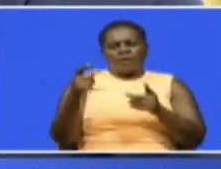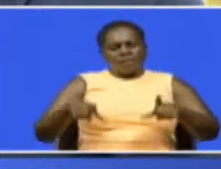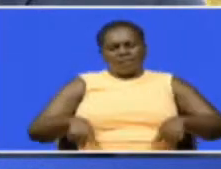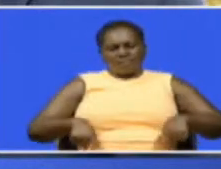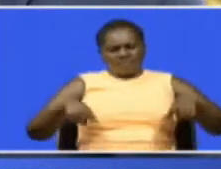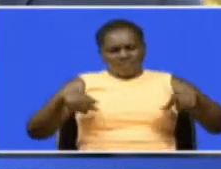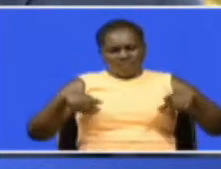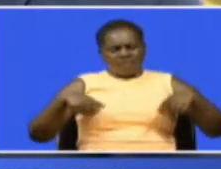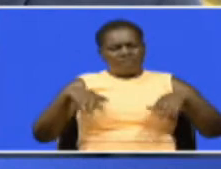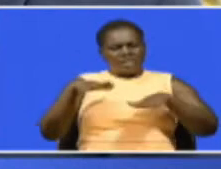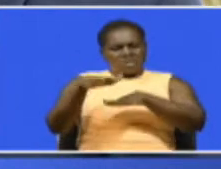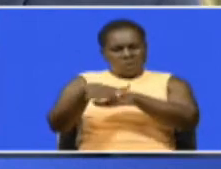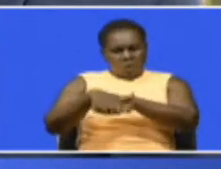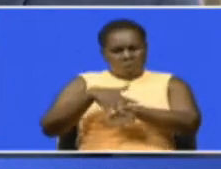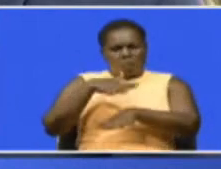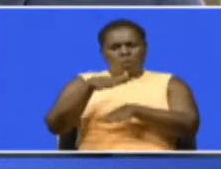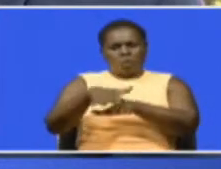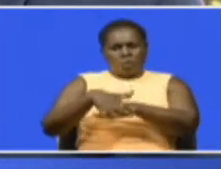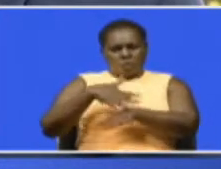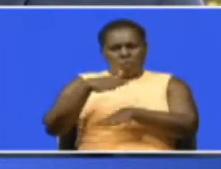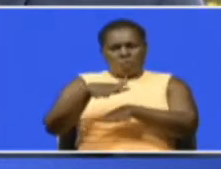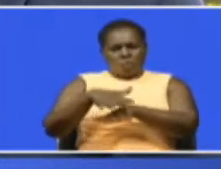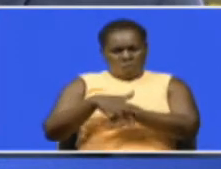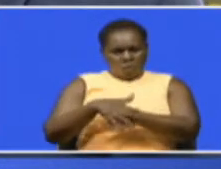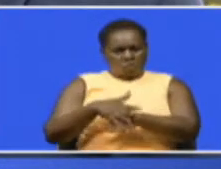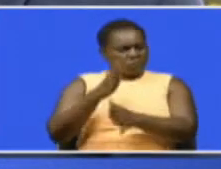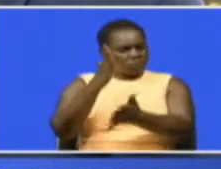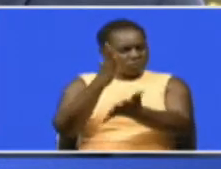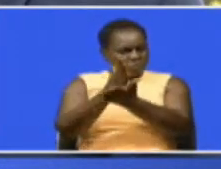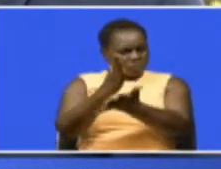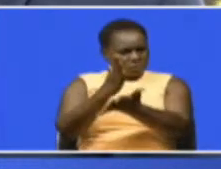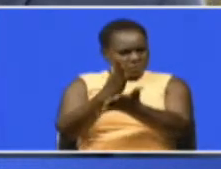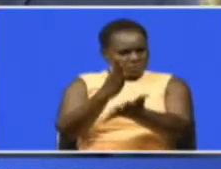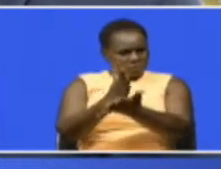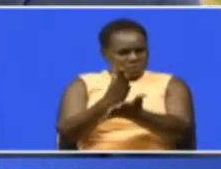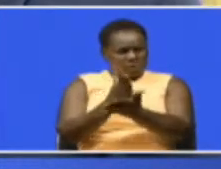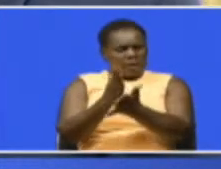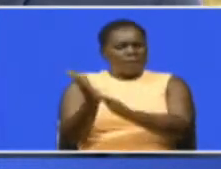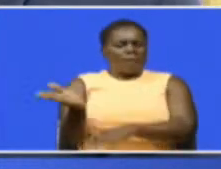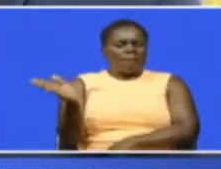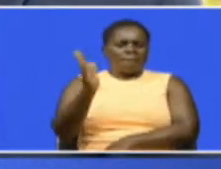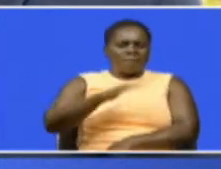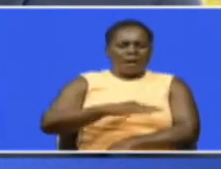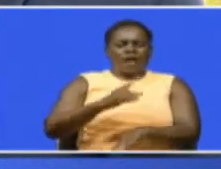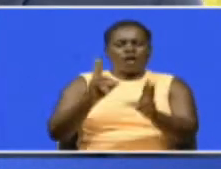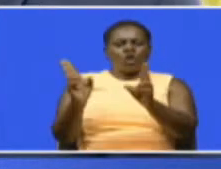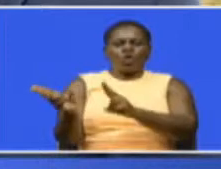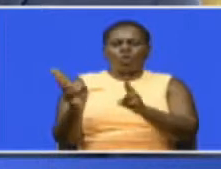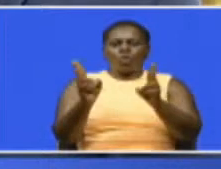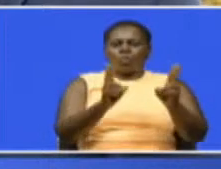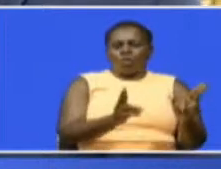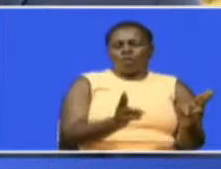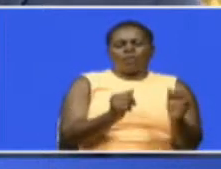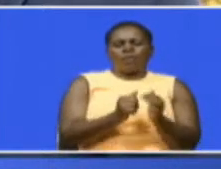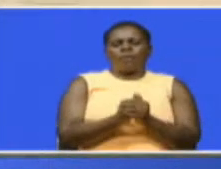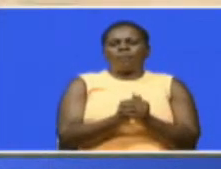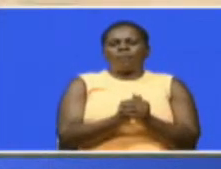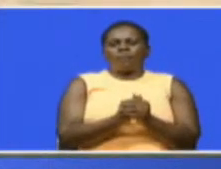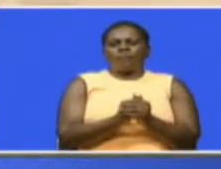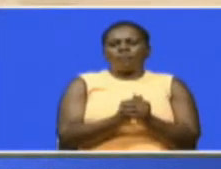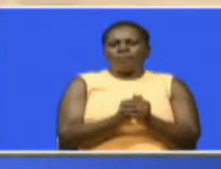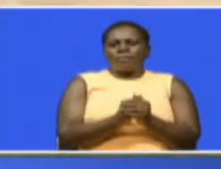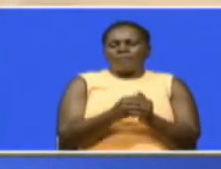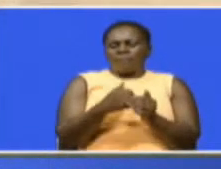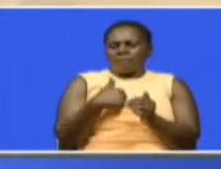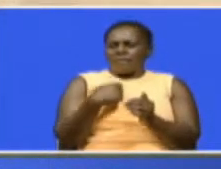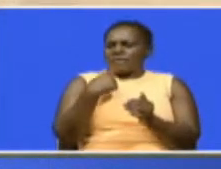is slowly but surely getting back to normalcy. I